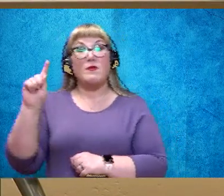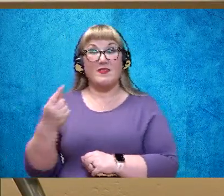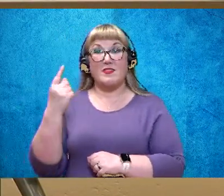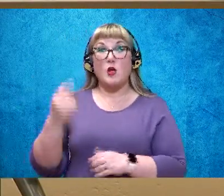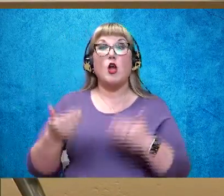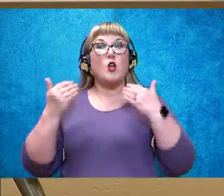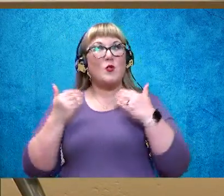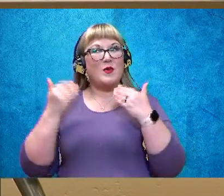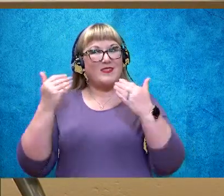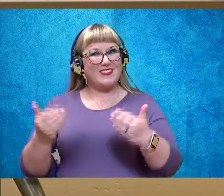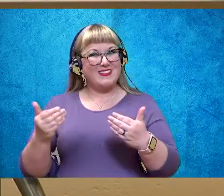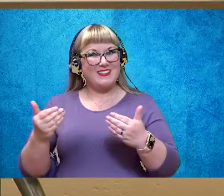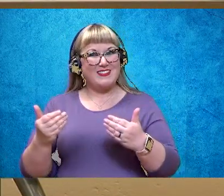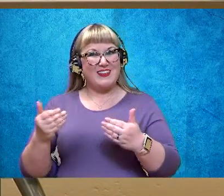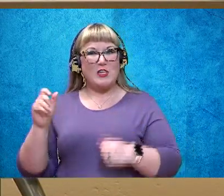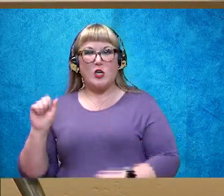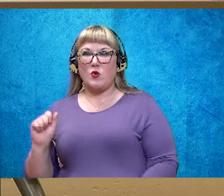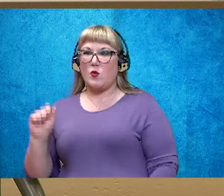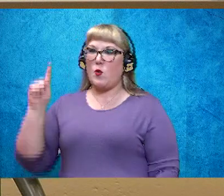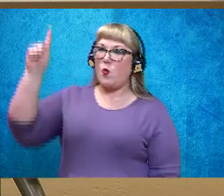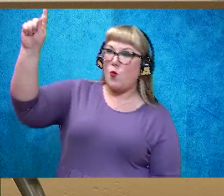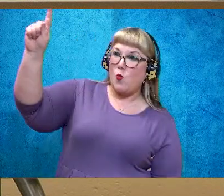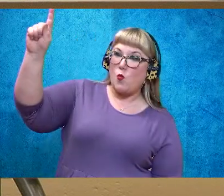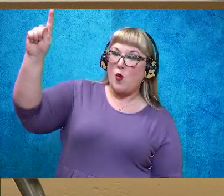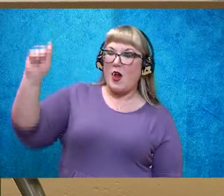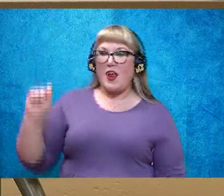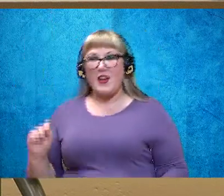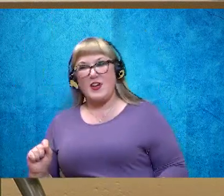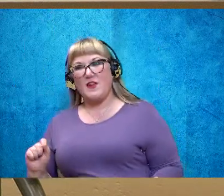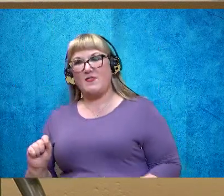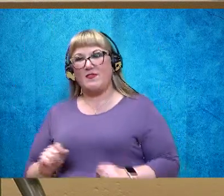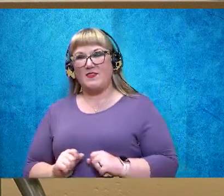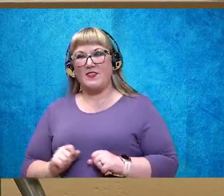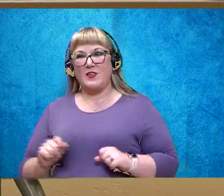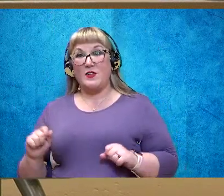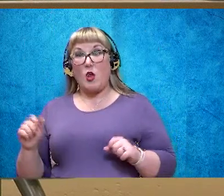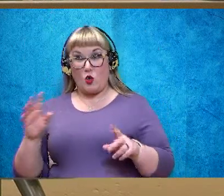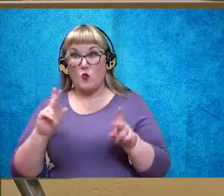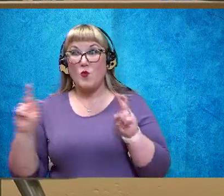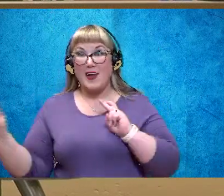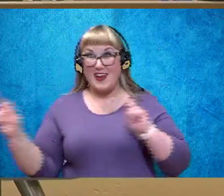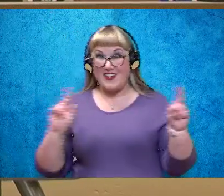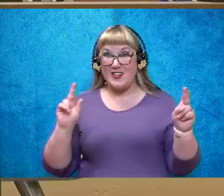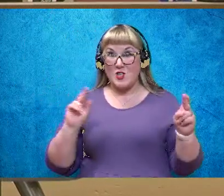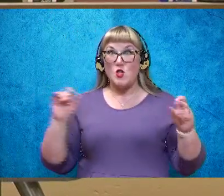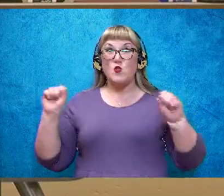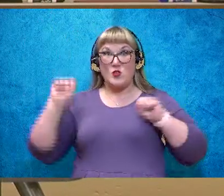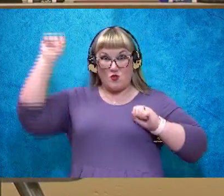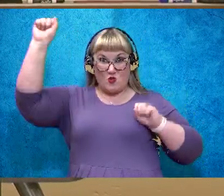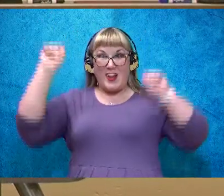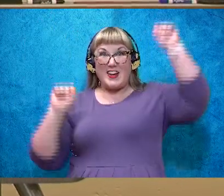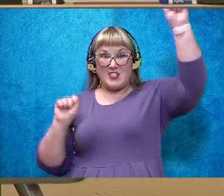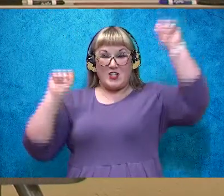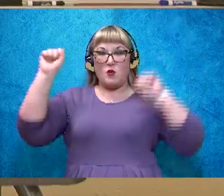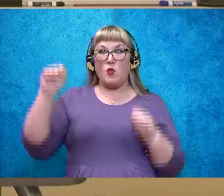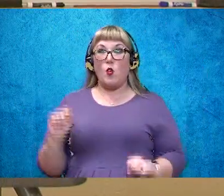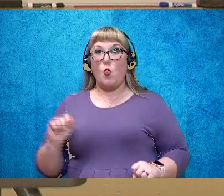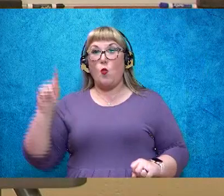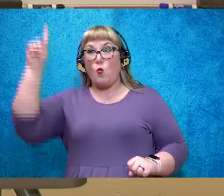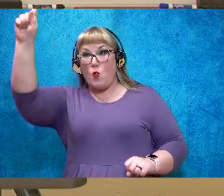let's start and count by stretching our arms so we can get moving this morning. Are you ready? Are you ready to stretch and count with me? Let's